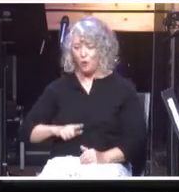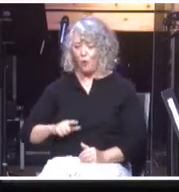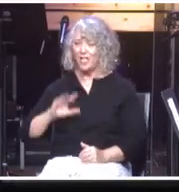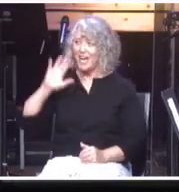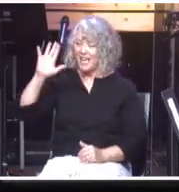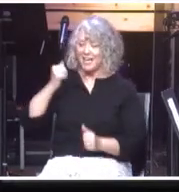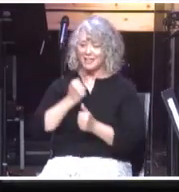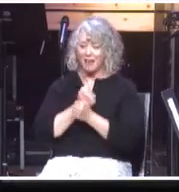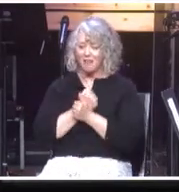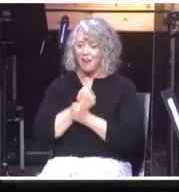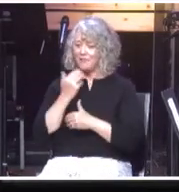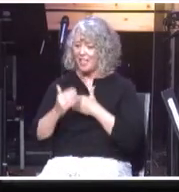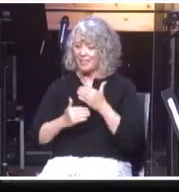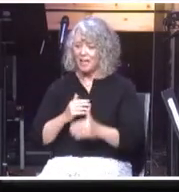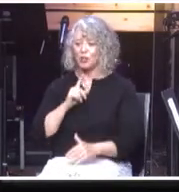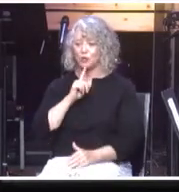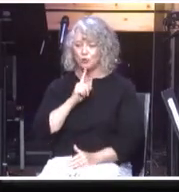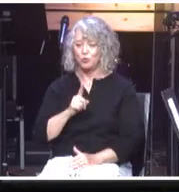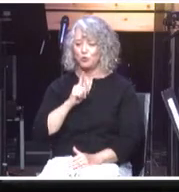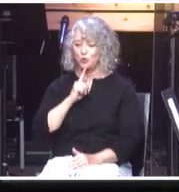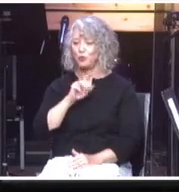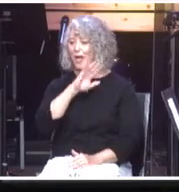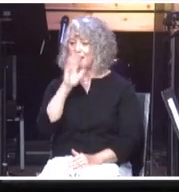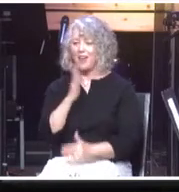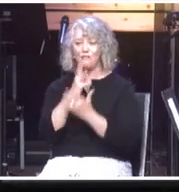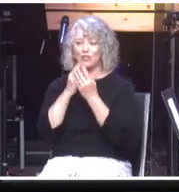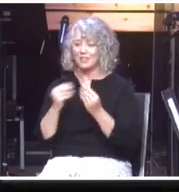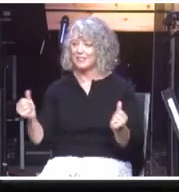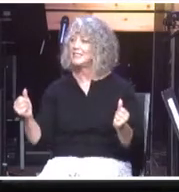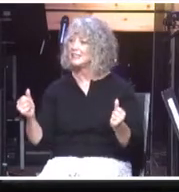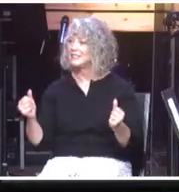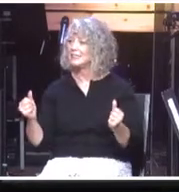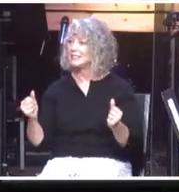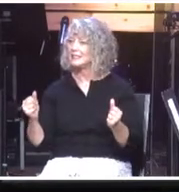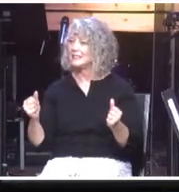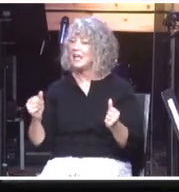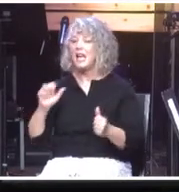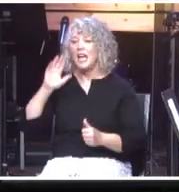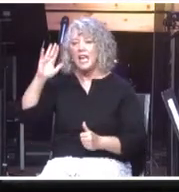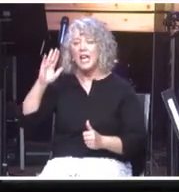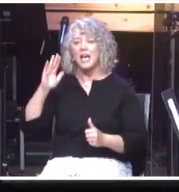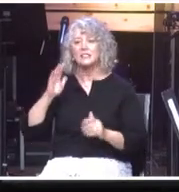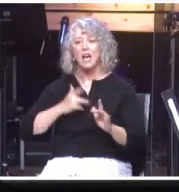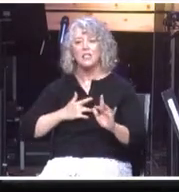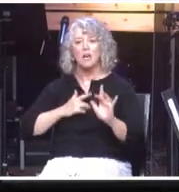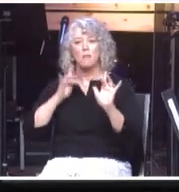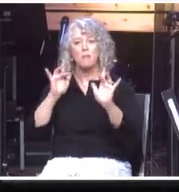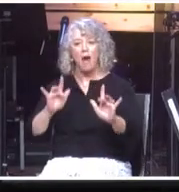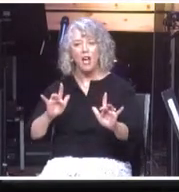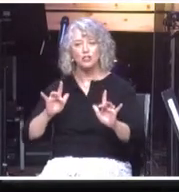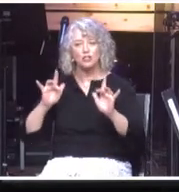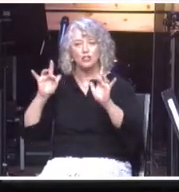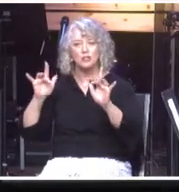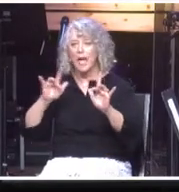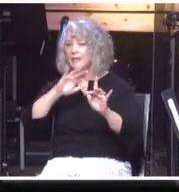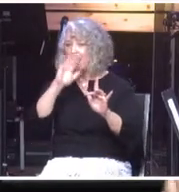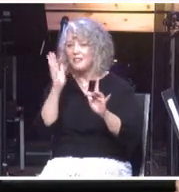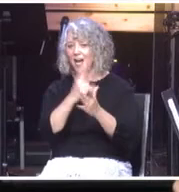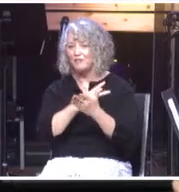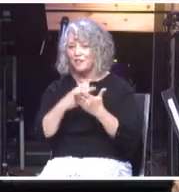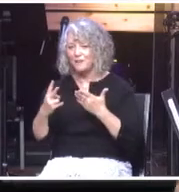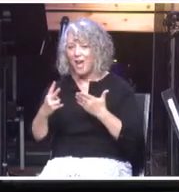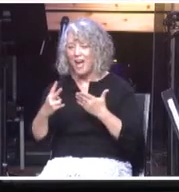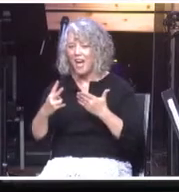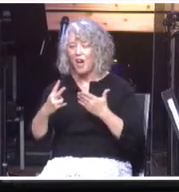kindness indeed never cease. For His compassions never fail. They